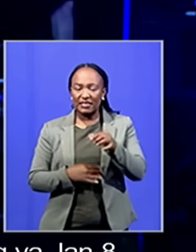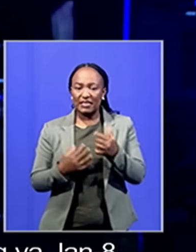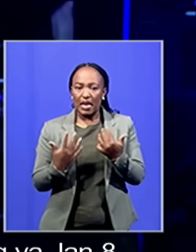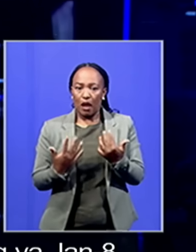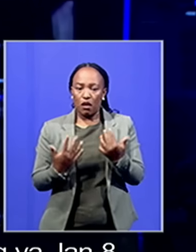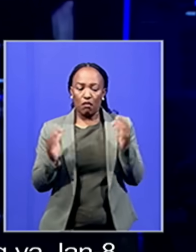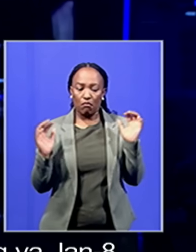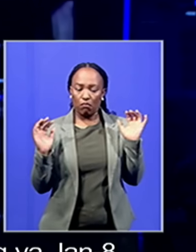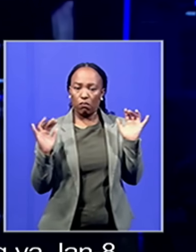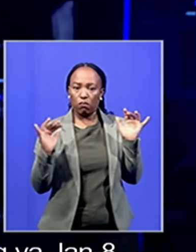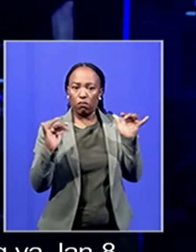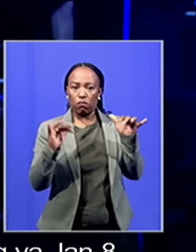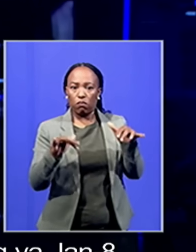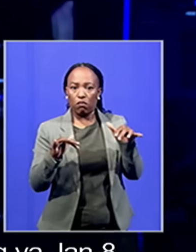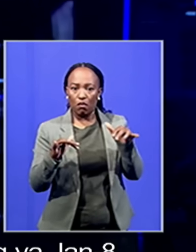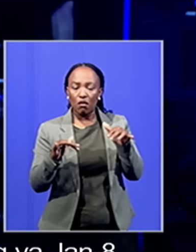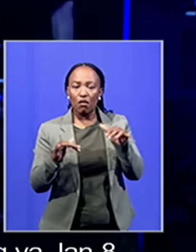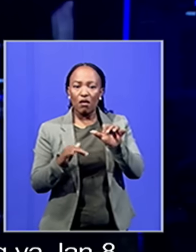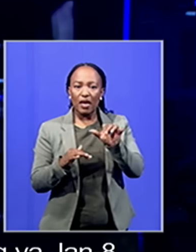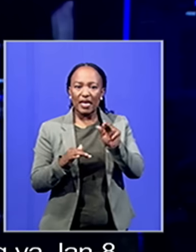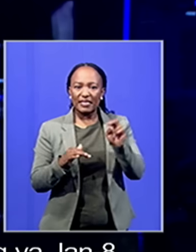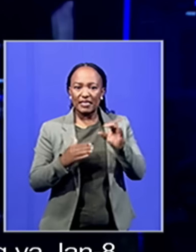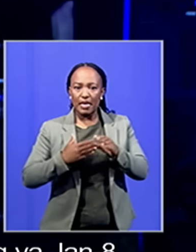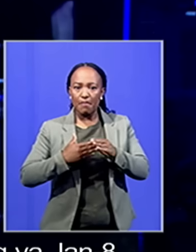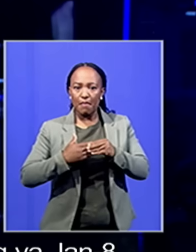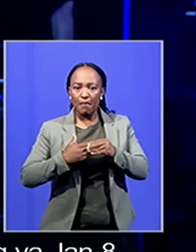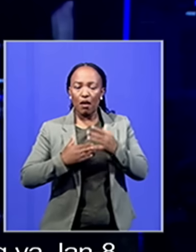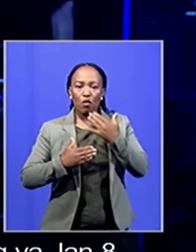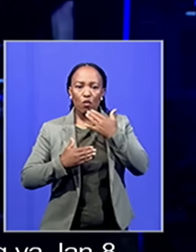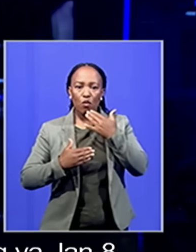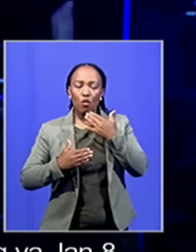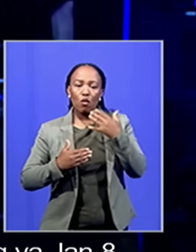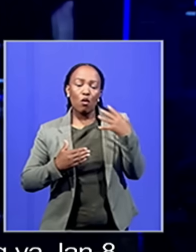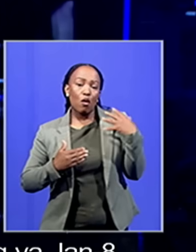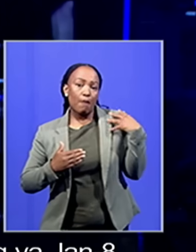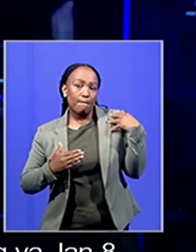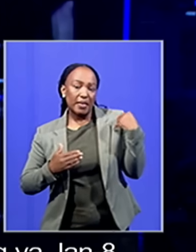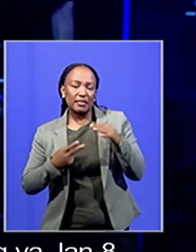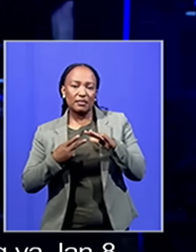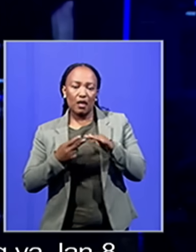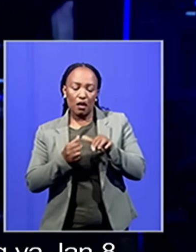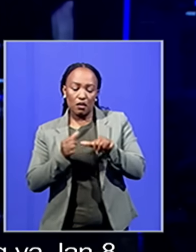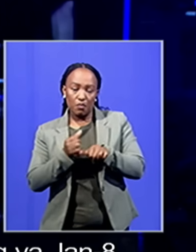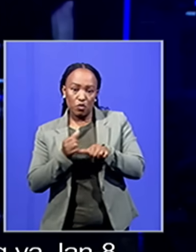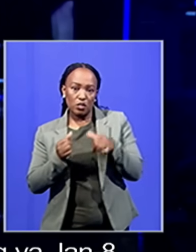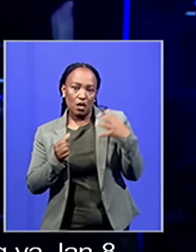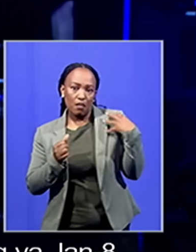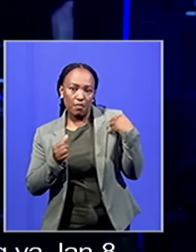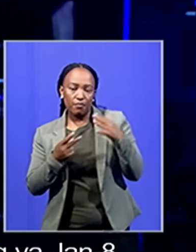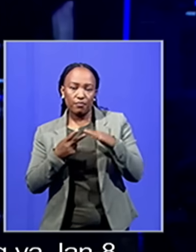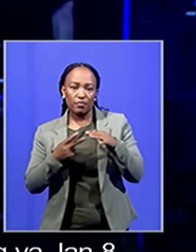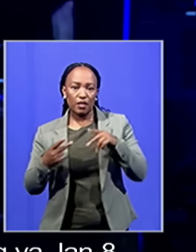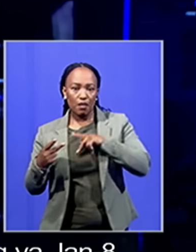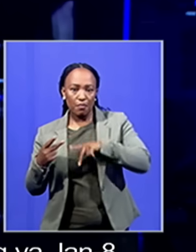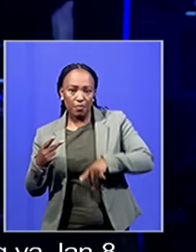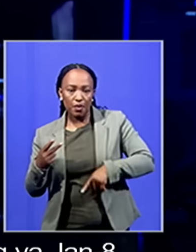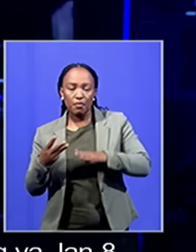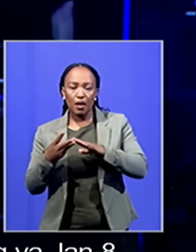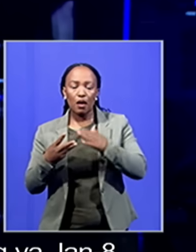kopanong ena mmoho le ditho tsa ANC tse akgang ka hare matona batlatsi ba bona ditonakgolo le mmoho